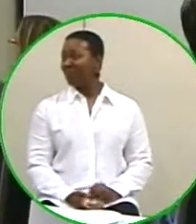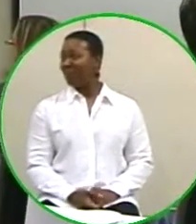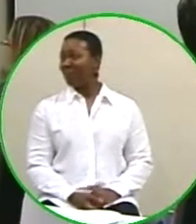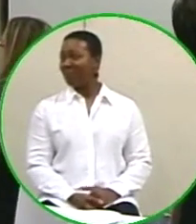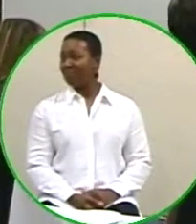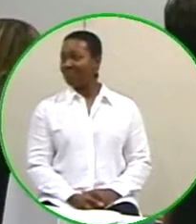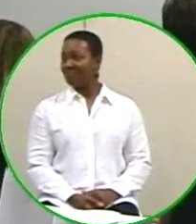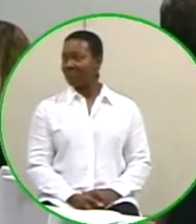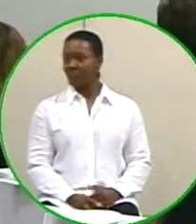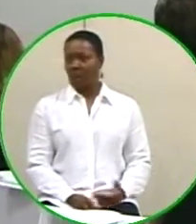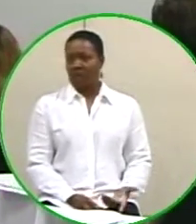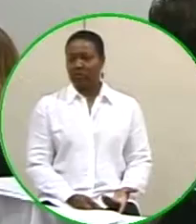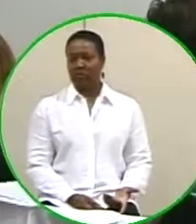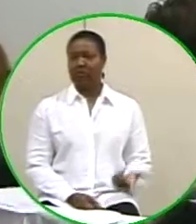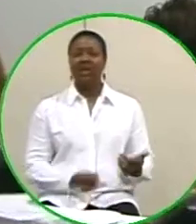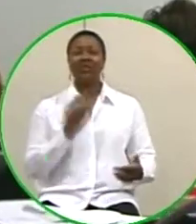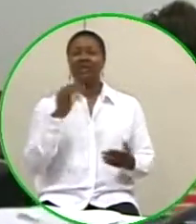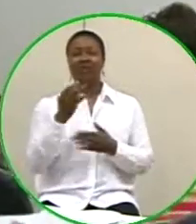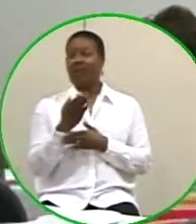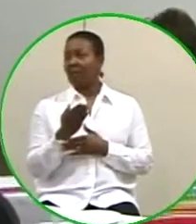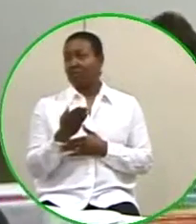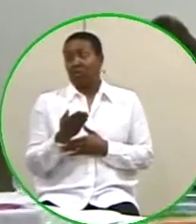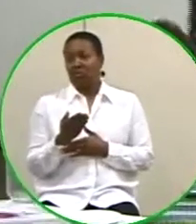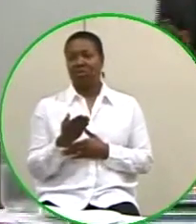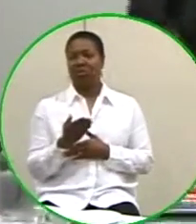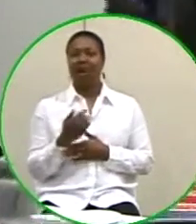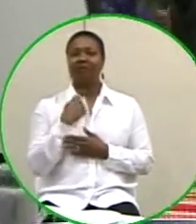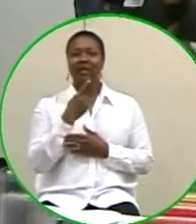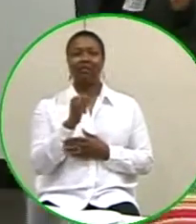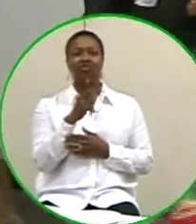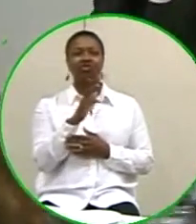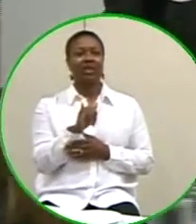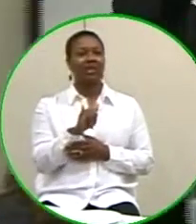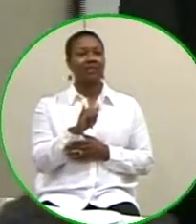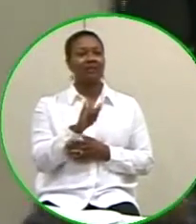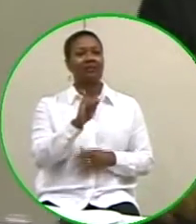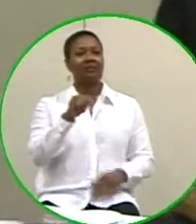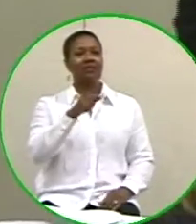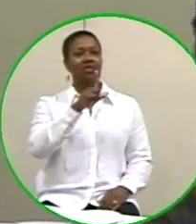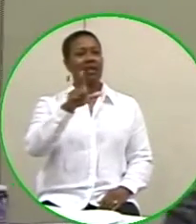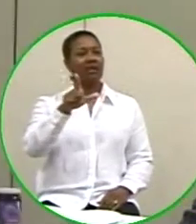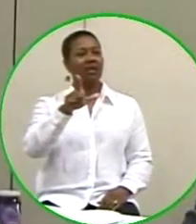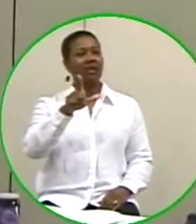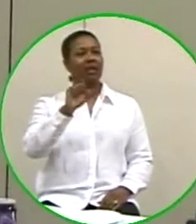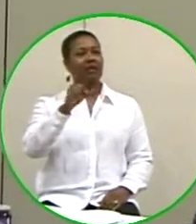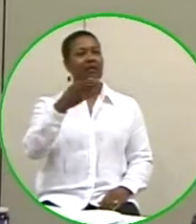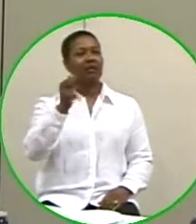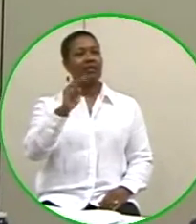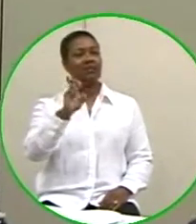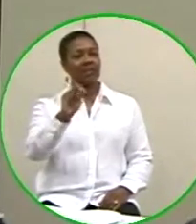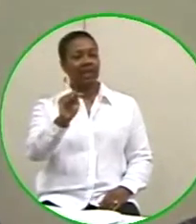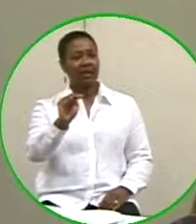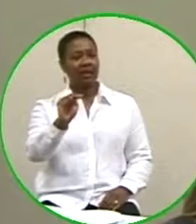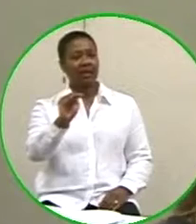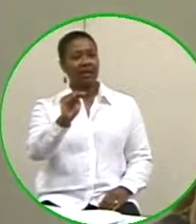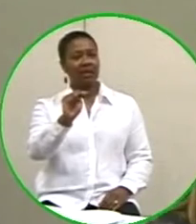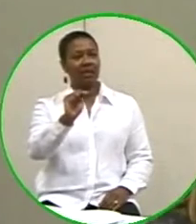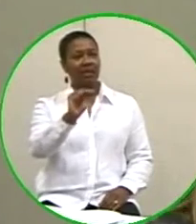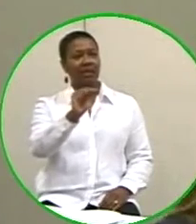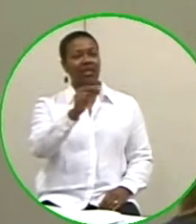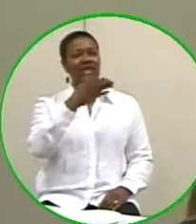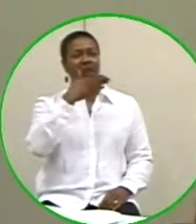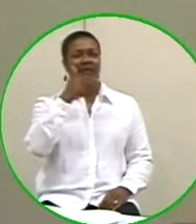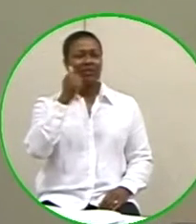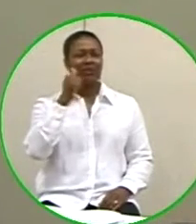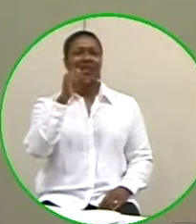They did a very good job, didn't they? I think, and I'll just tell you, Jill and Shannon, you probably did the best task analysis